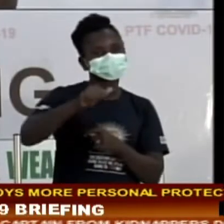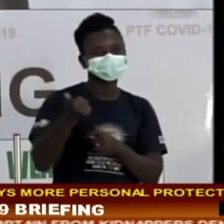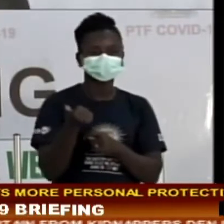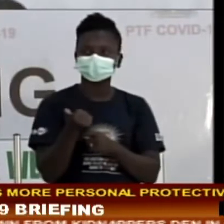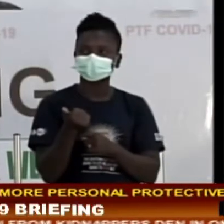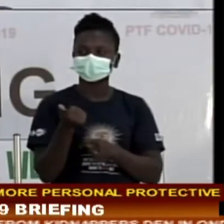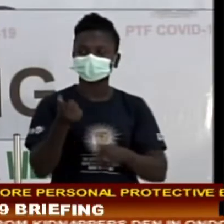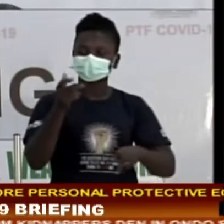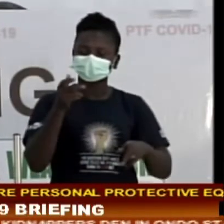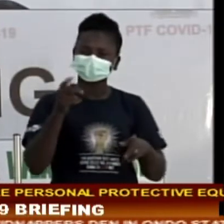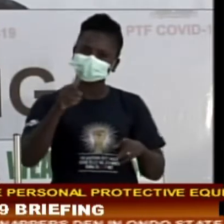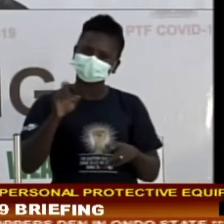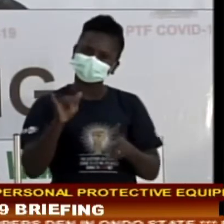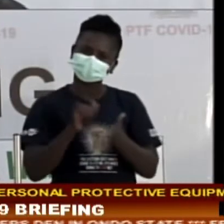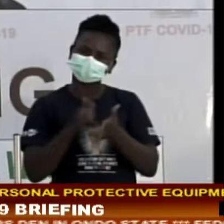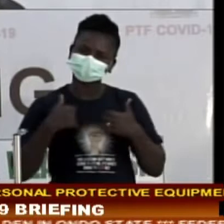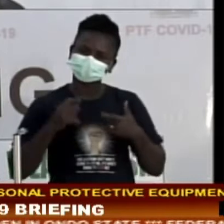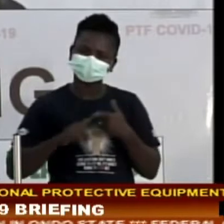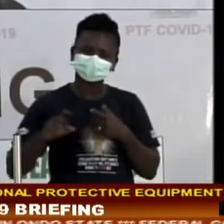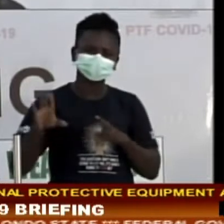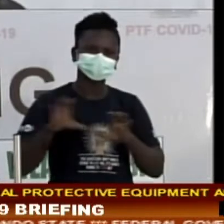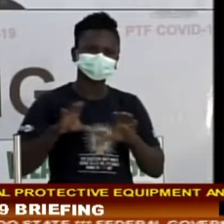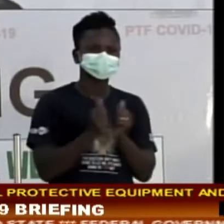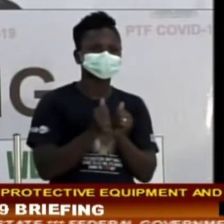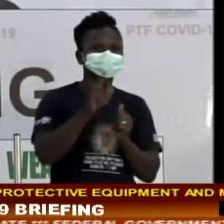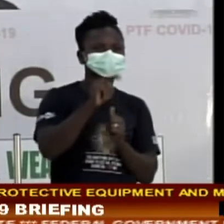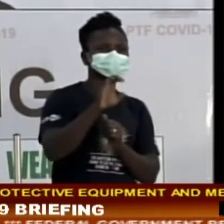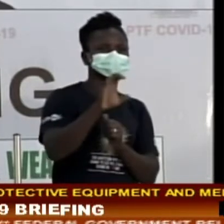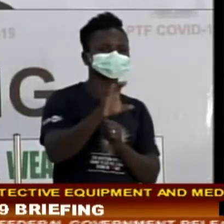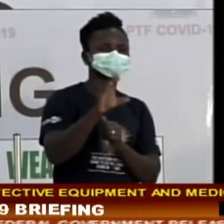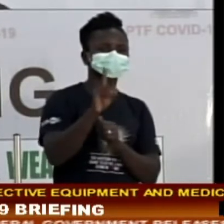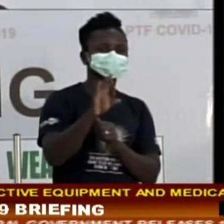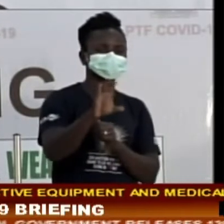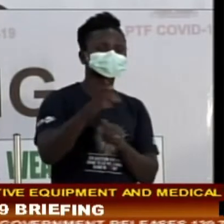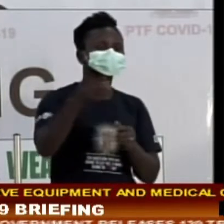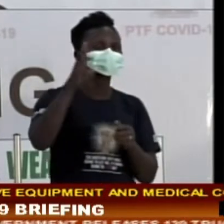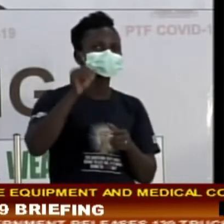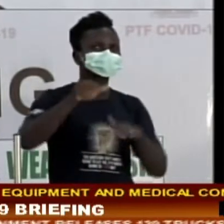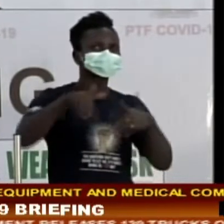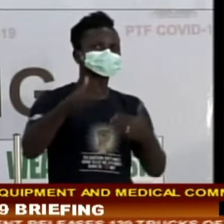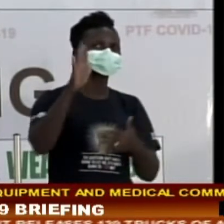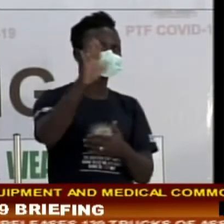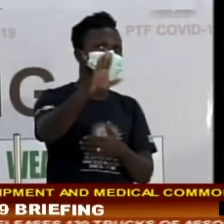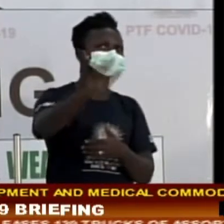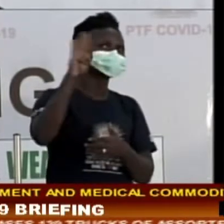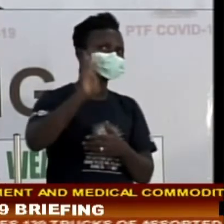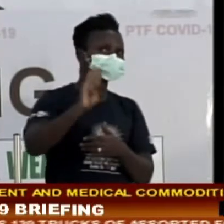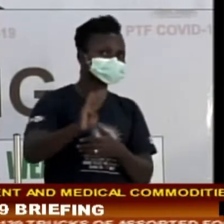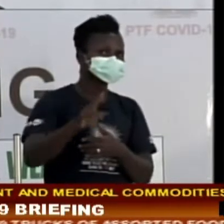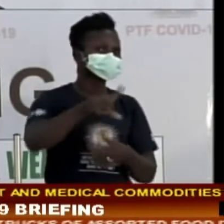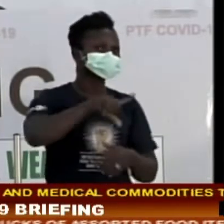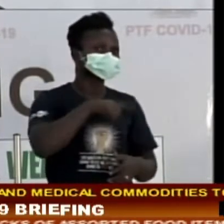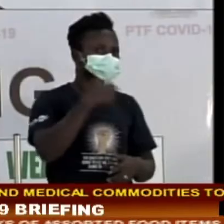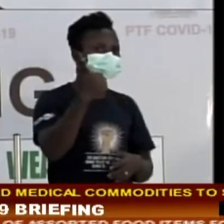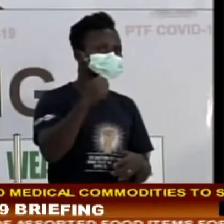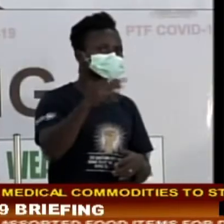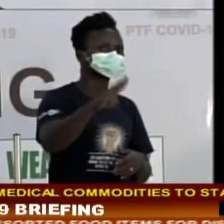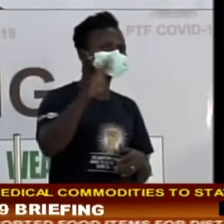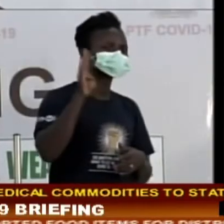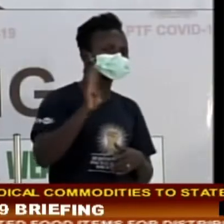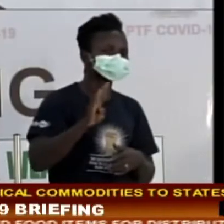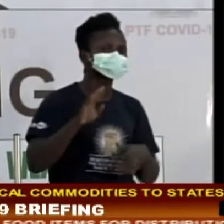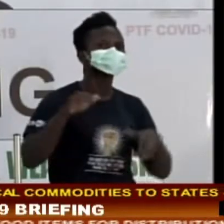to do with okay ncdc was given 5 billion Lagos was given 10 billion why haven't we given ND